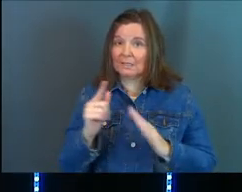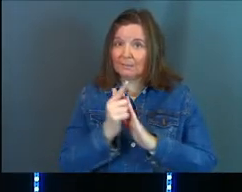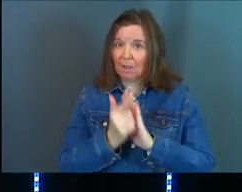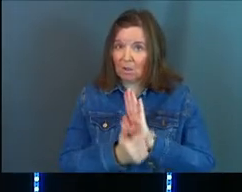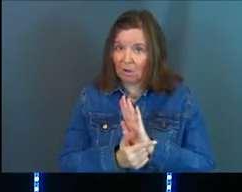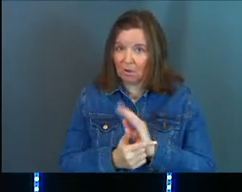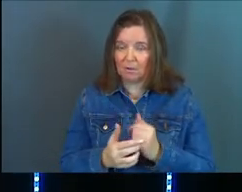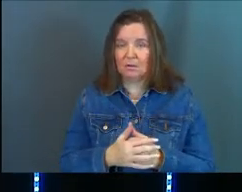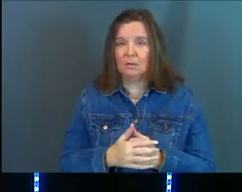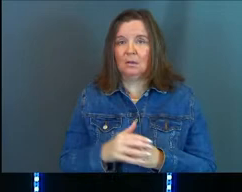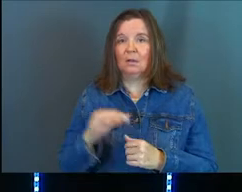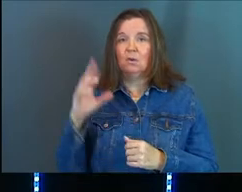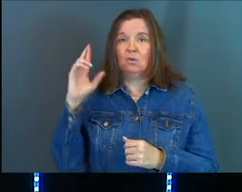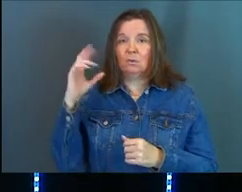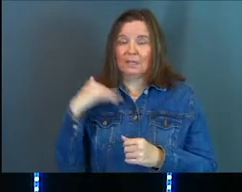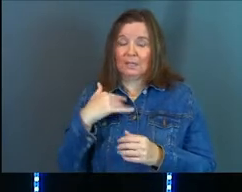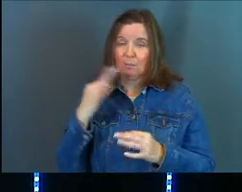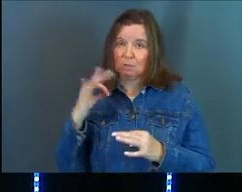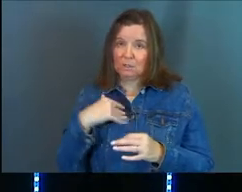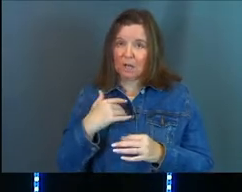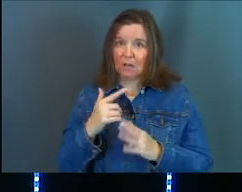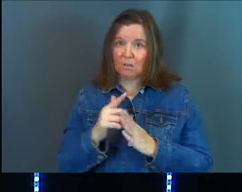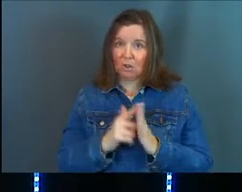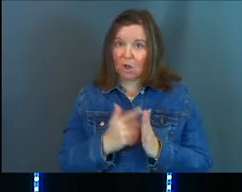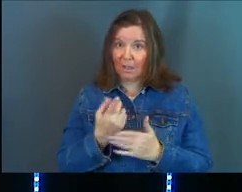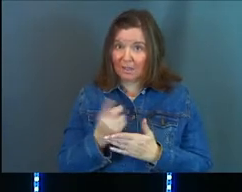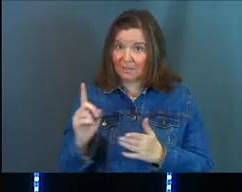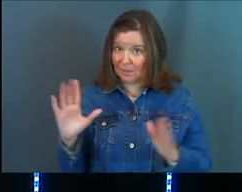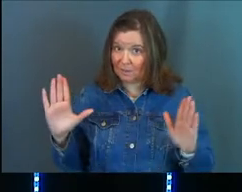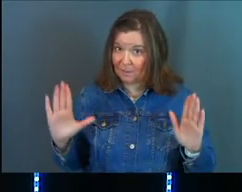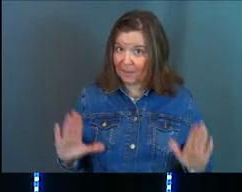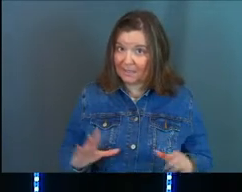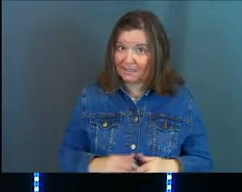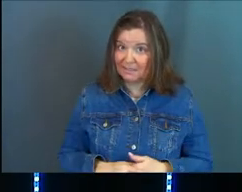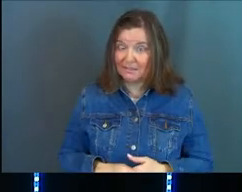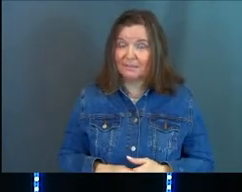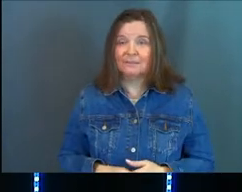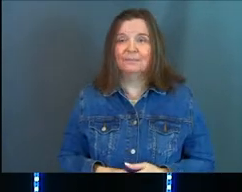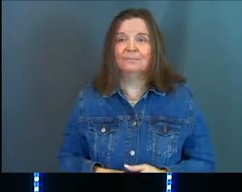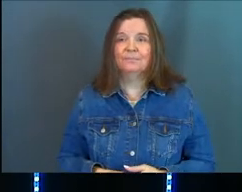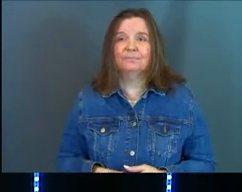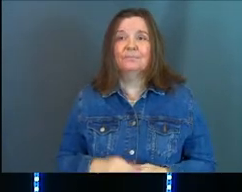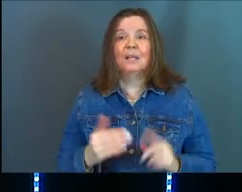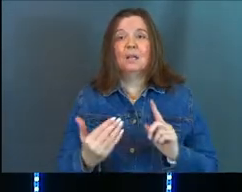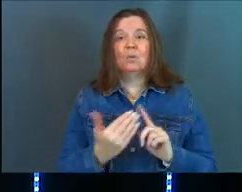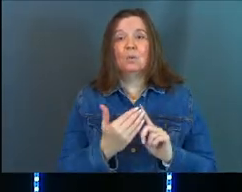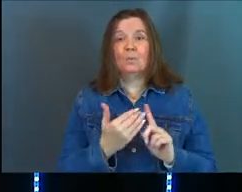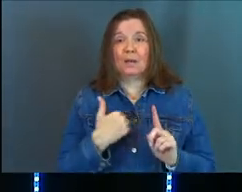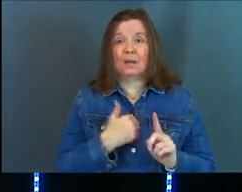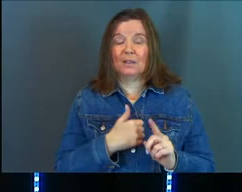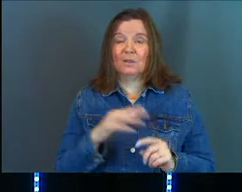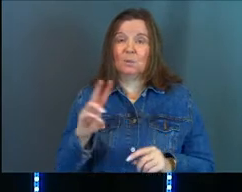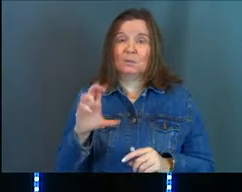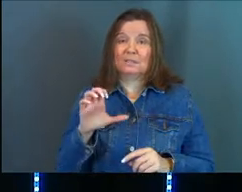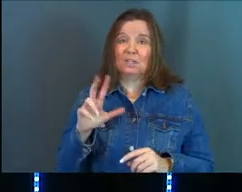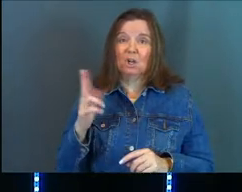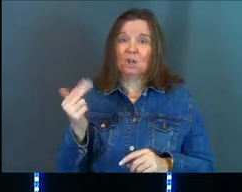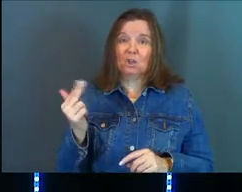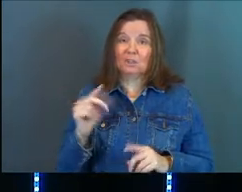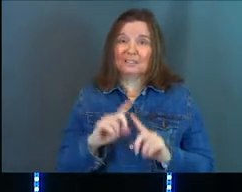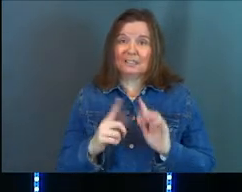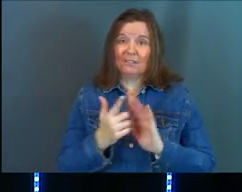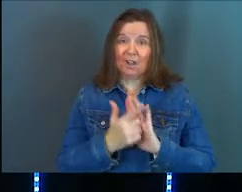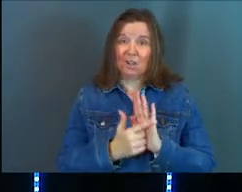law. Pastor Ricky preached on the Old Testament law last week. Wasn't that amazing? He reminded us that there were